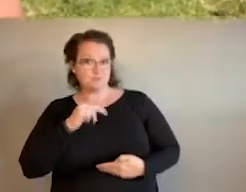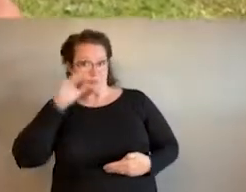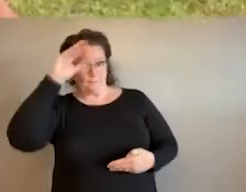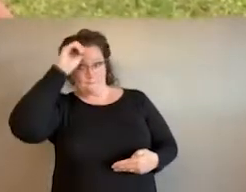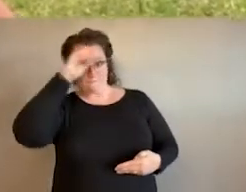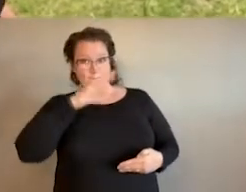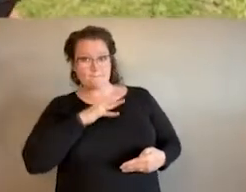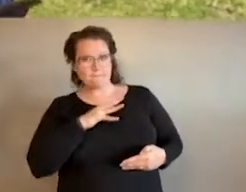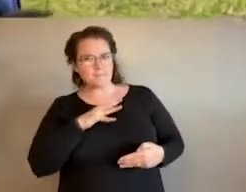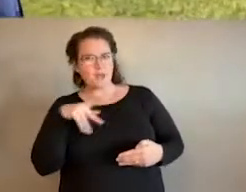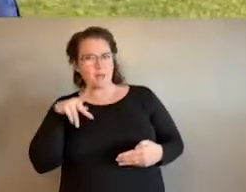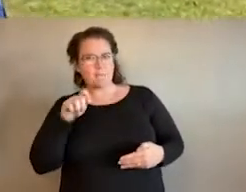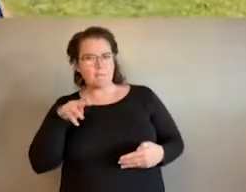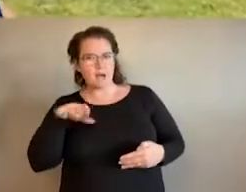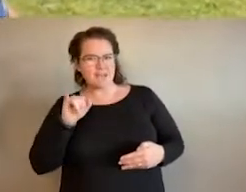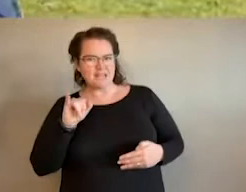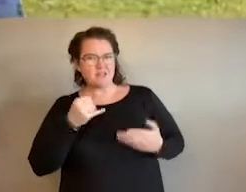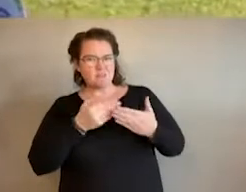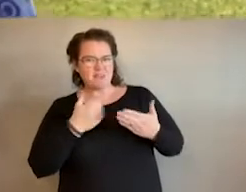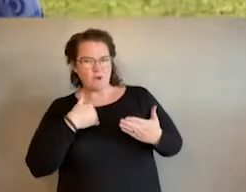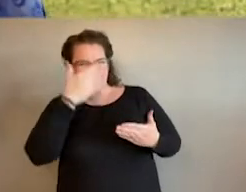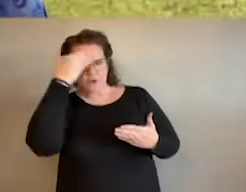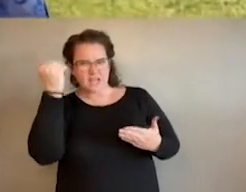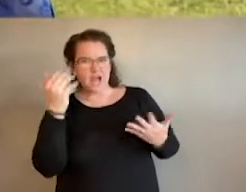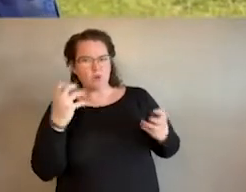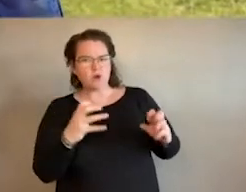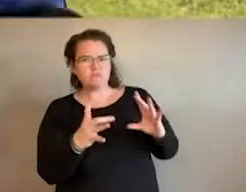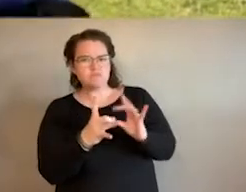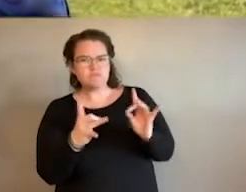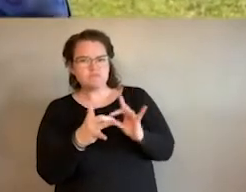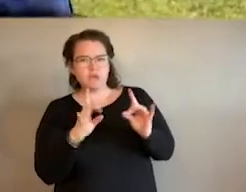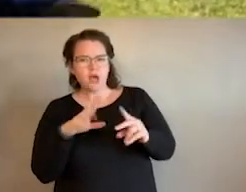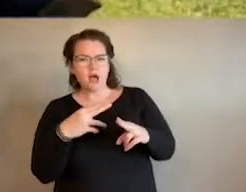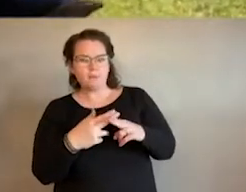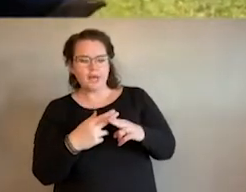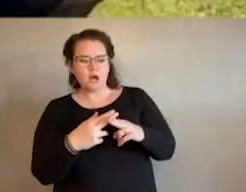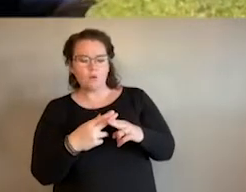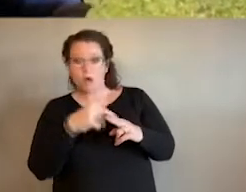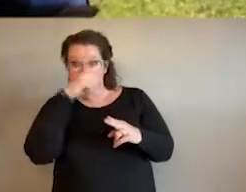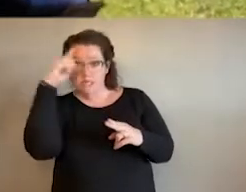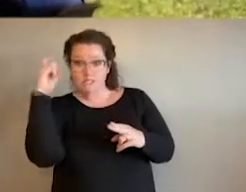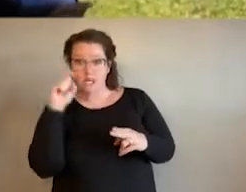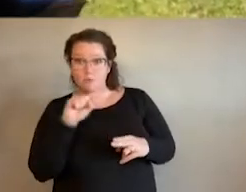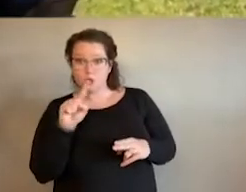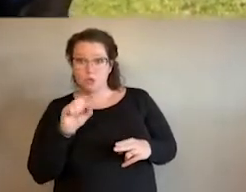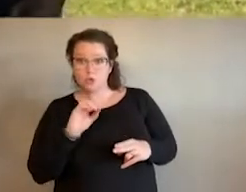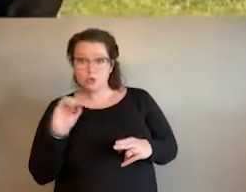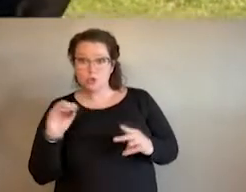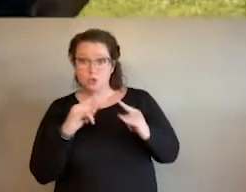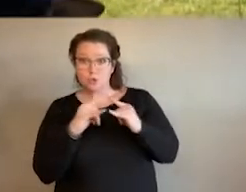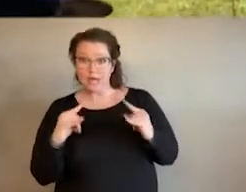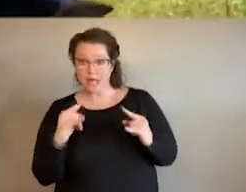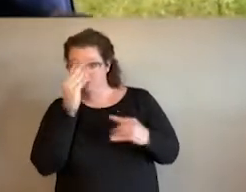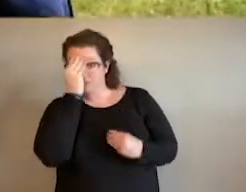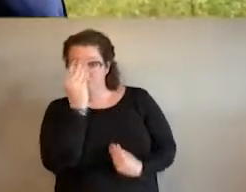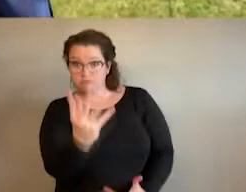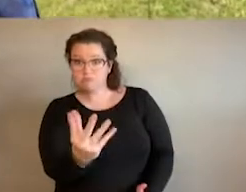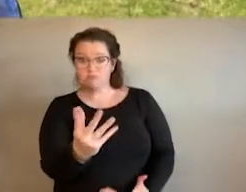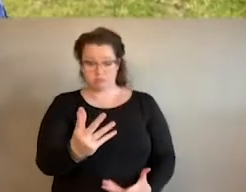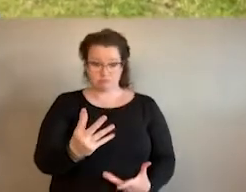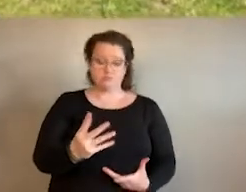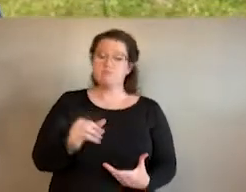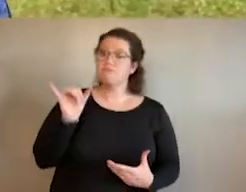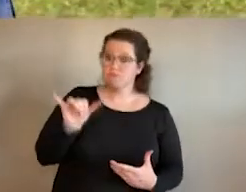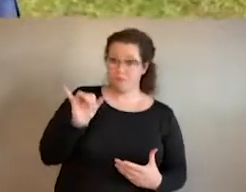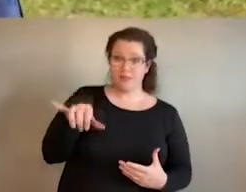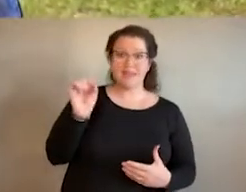forget, I wanted to make sure that I mentioned about the summer zoo camp. Yes. So tell us all about the